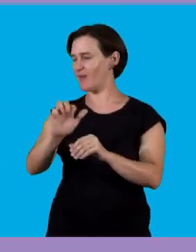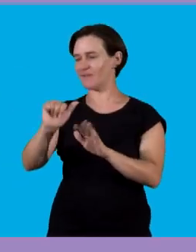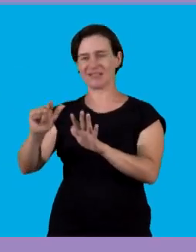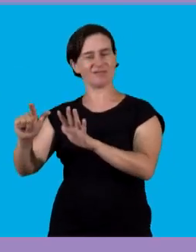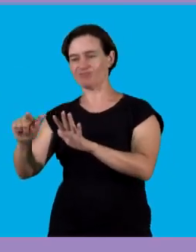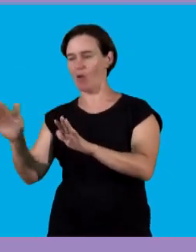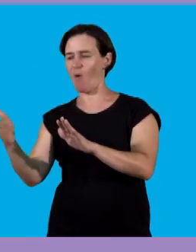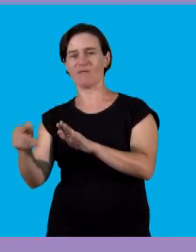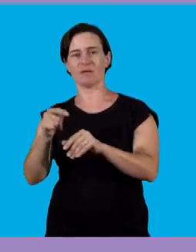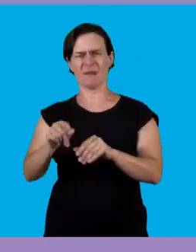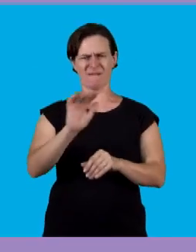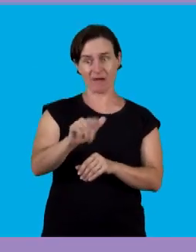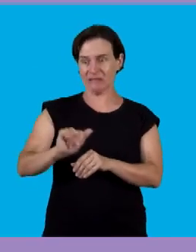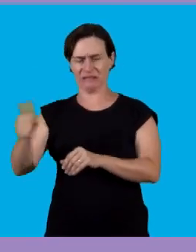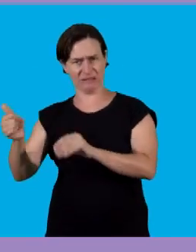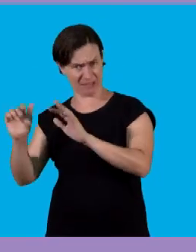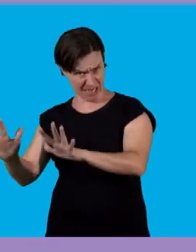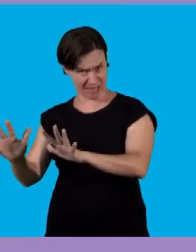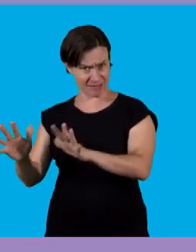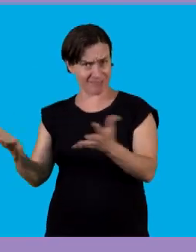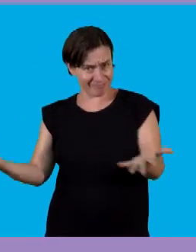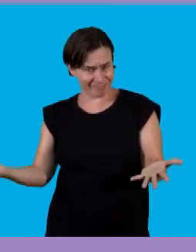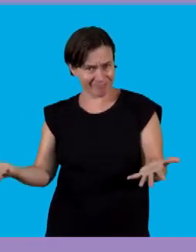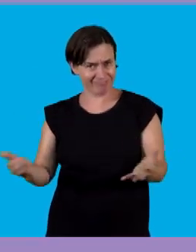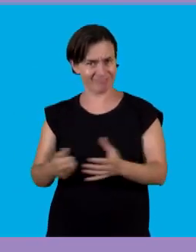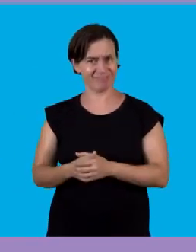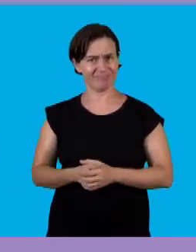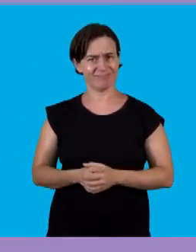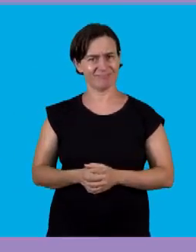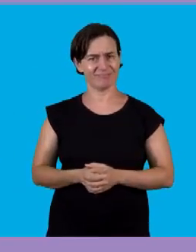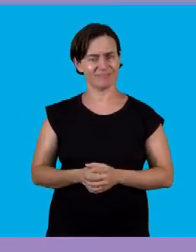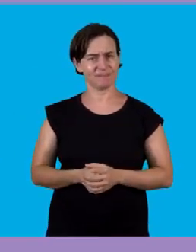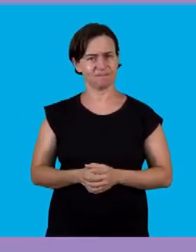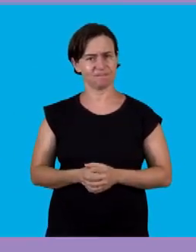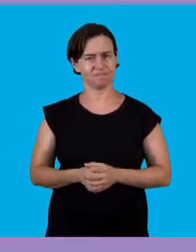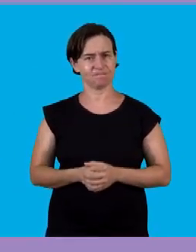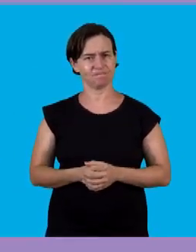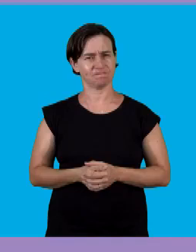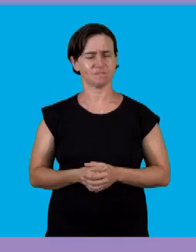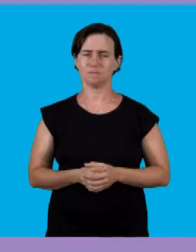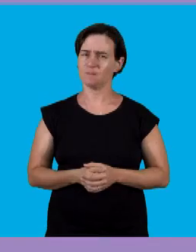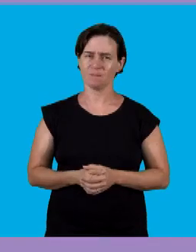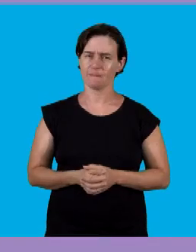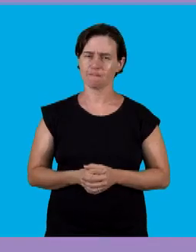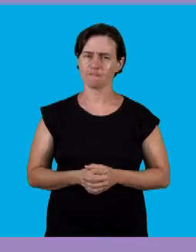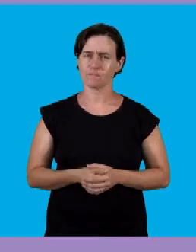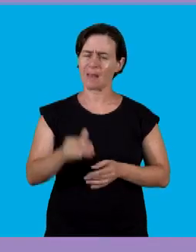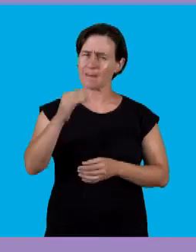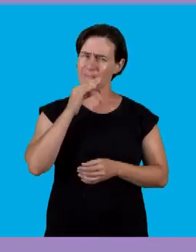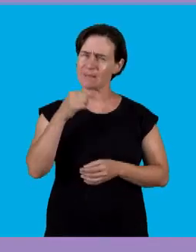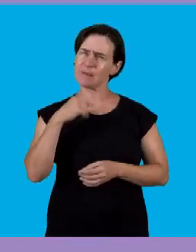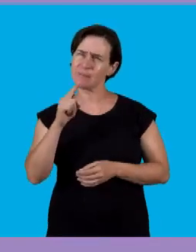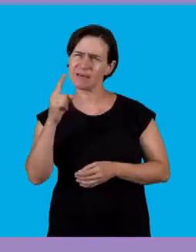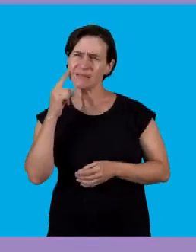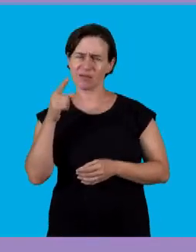we do not get a 10 on our number line, but after 5 is a 6 on our number line. So now that means for us to